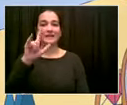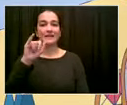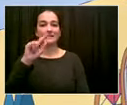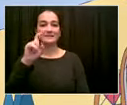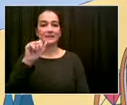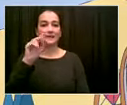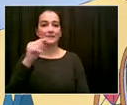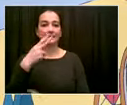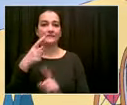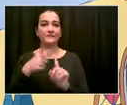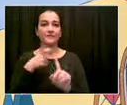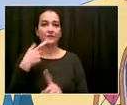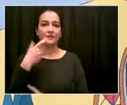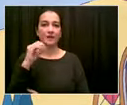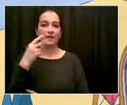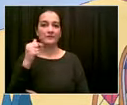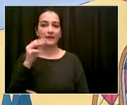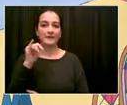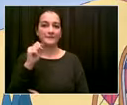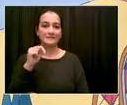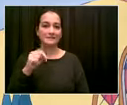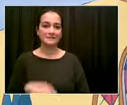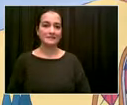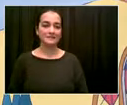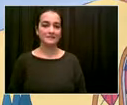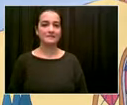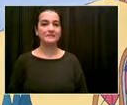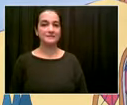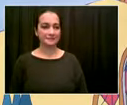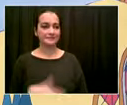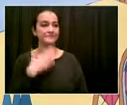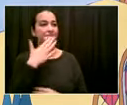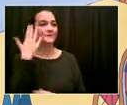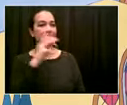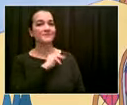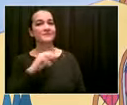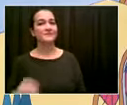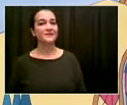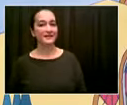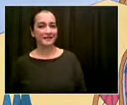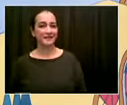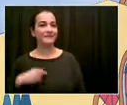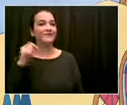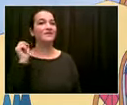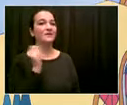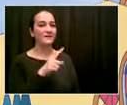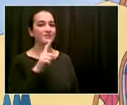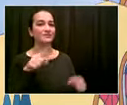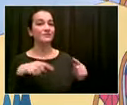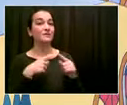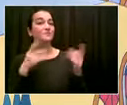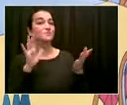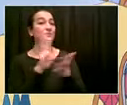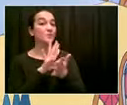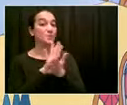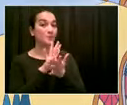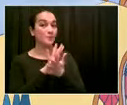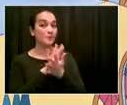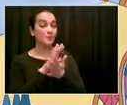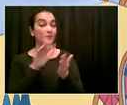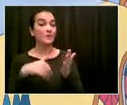Good morning, Mr. Mayor. I also had a question about your plan for year-round school. I was wondering that since you're modeling it